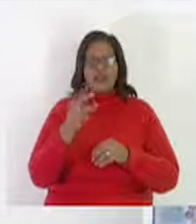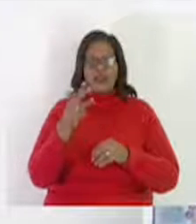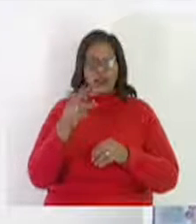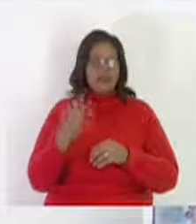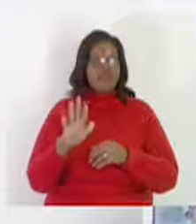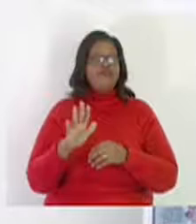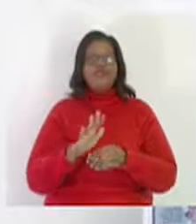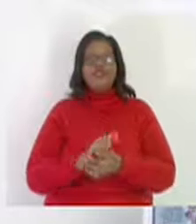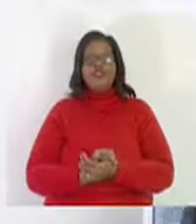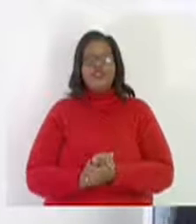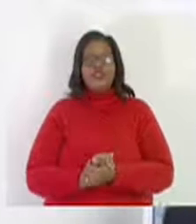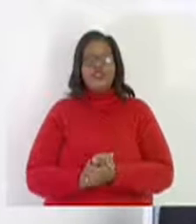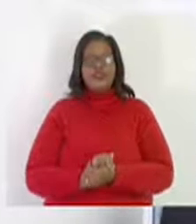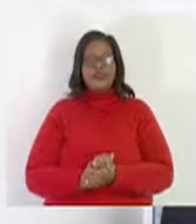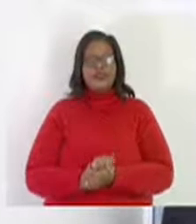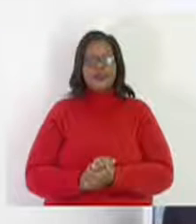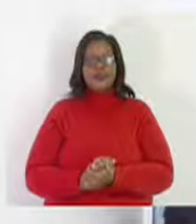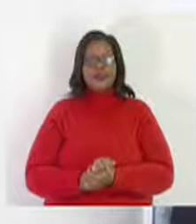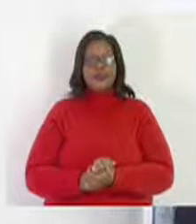493.